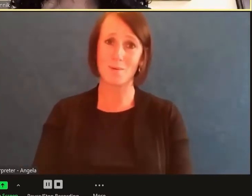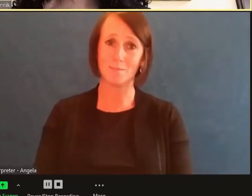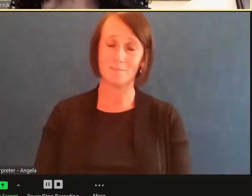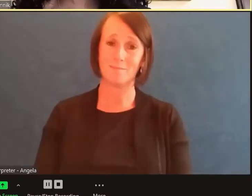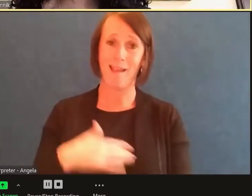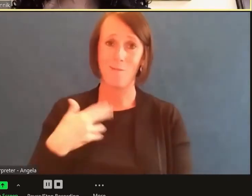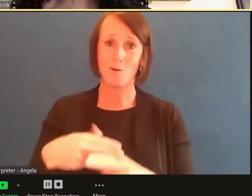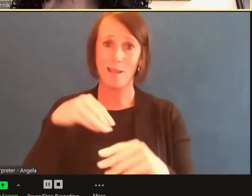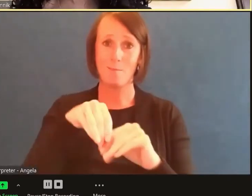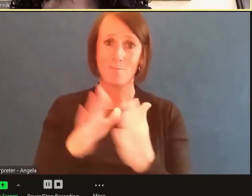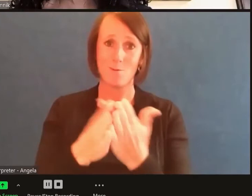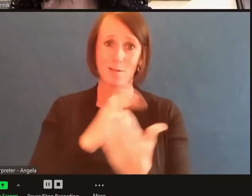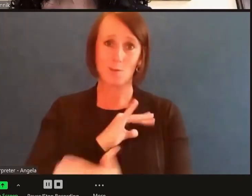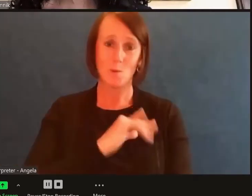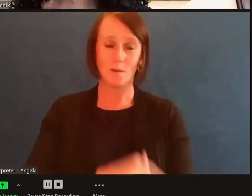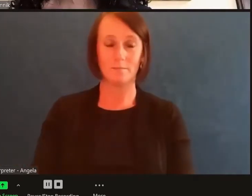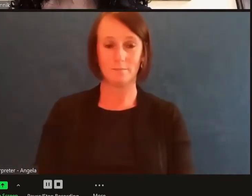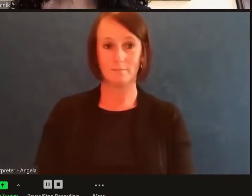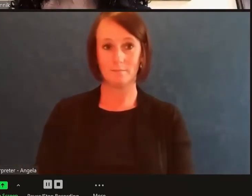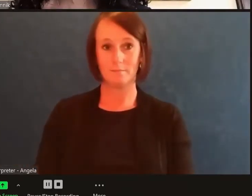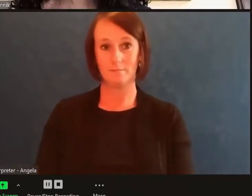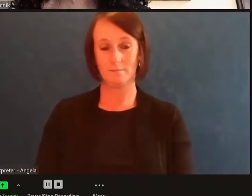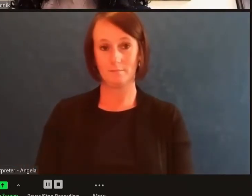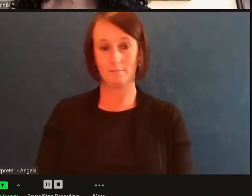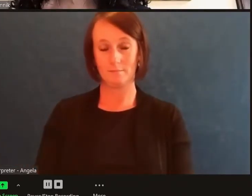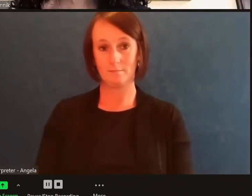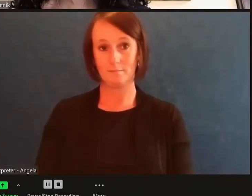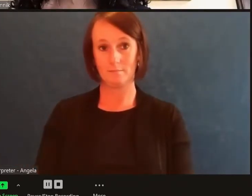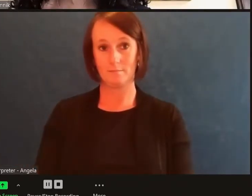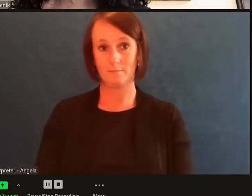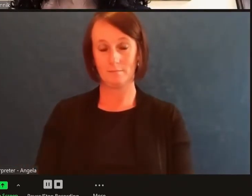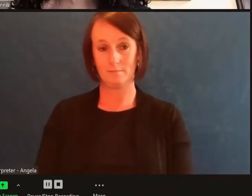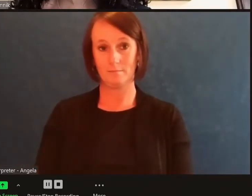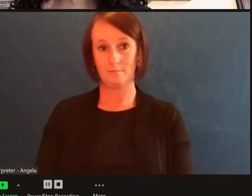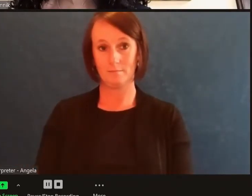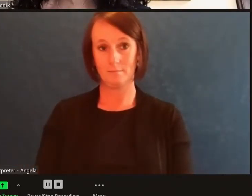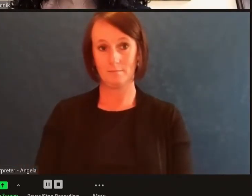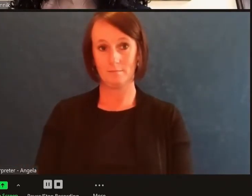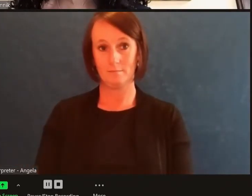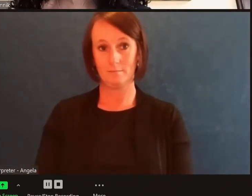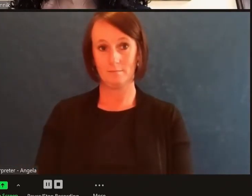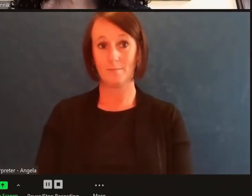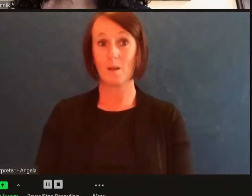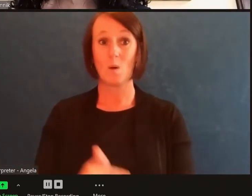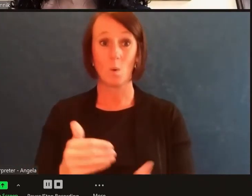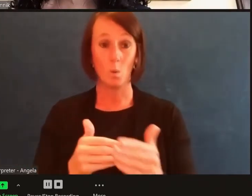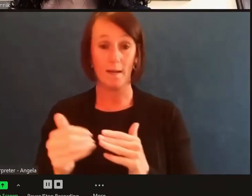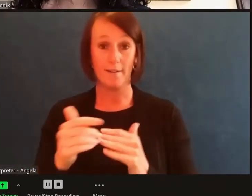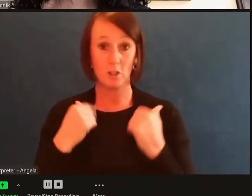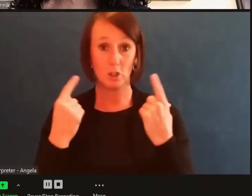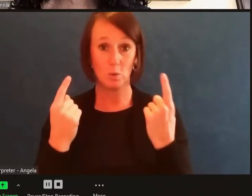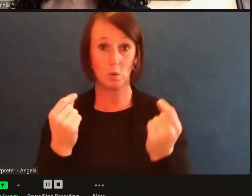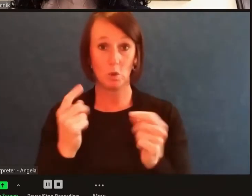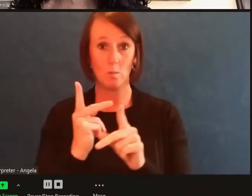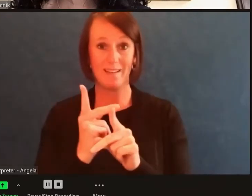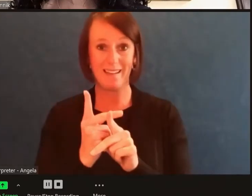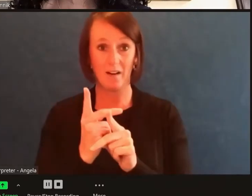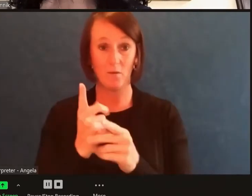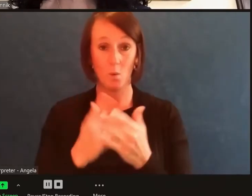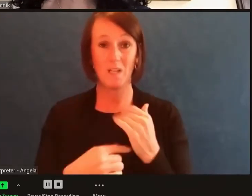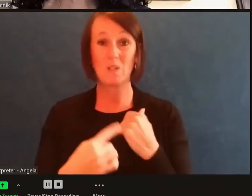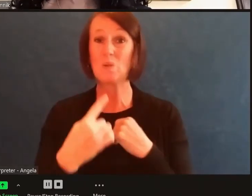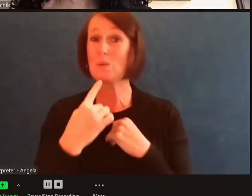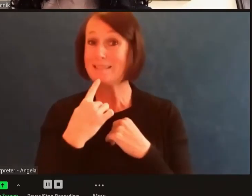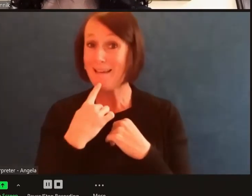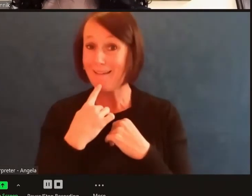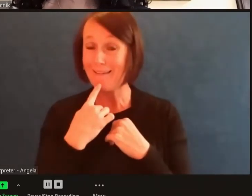Yeah. My kids also used to joke to their friends when they were around the house. They'd say, whatever you do, be careful what you say around my father. It might end up in a